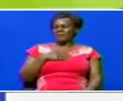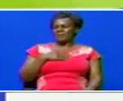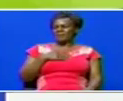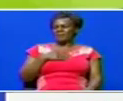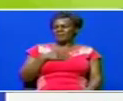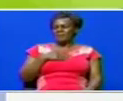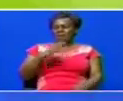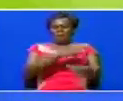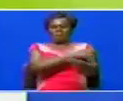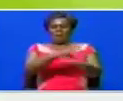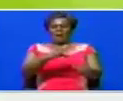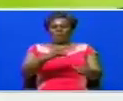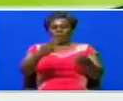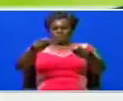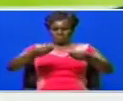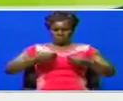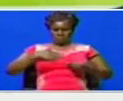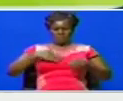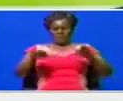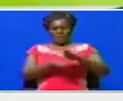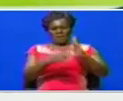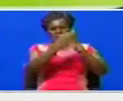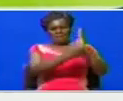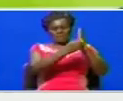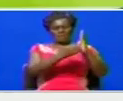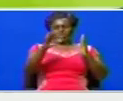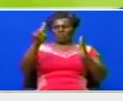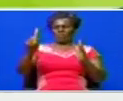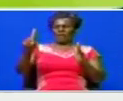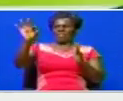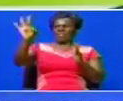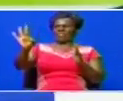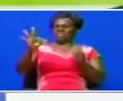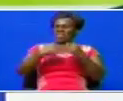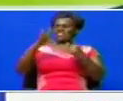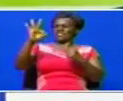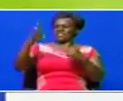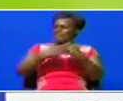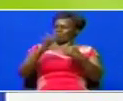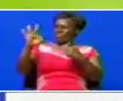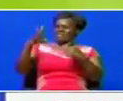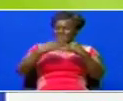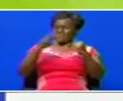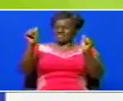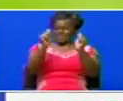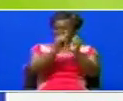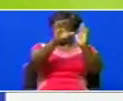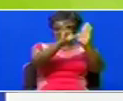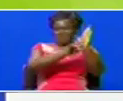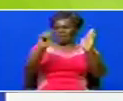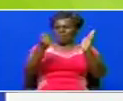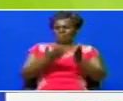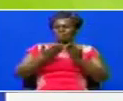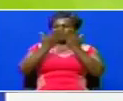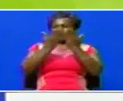By the powers vested in me under Article 138.10 of the Constitution of Kenya, allow me to provide